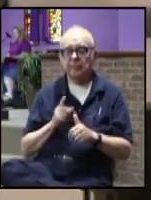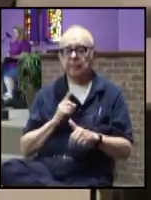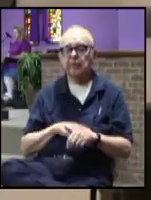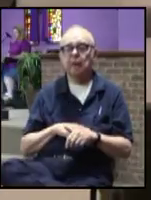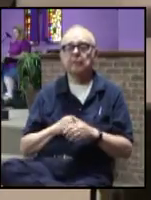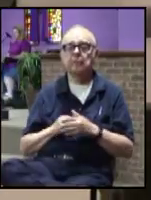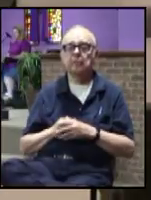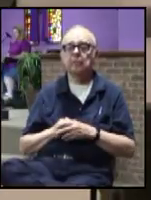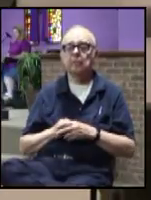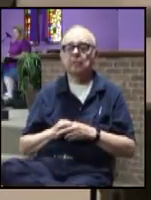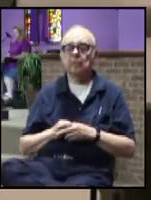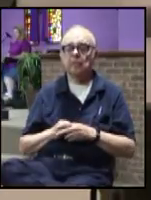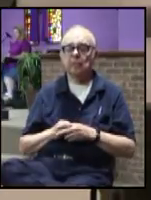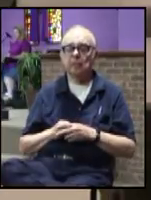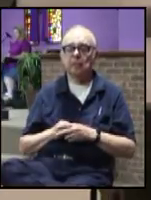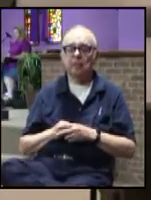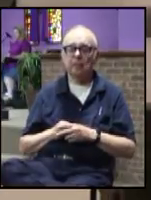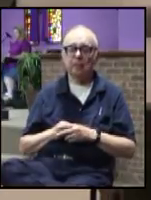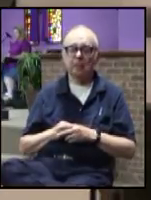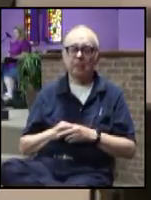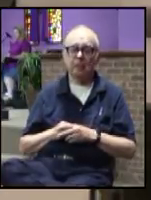first time.